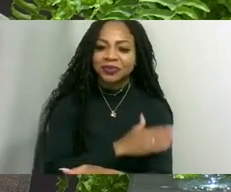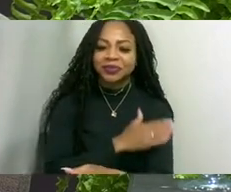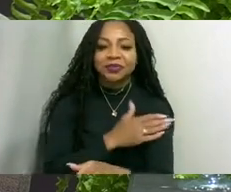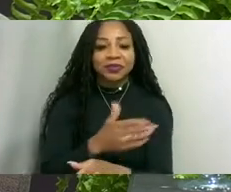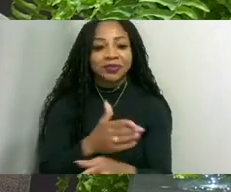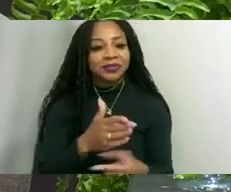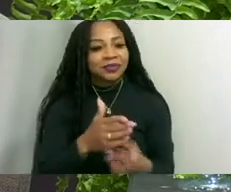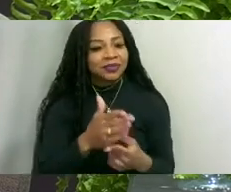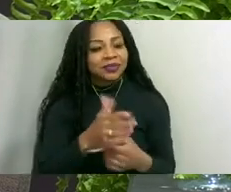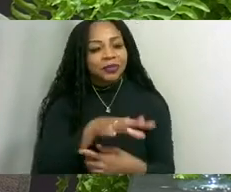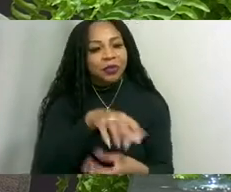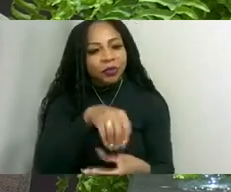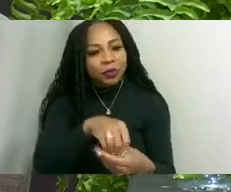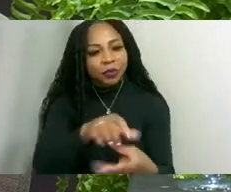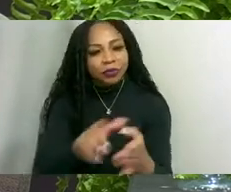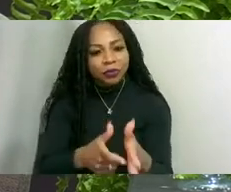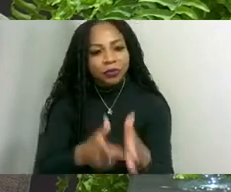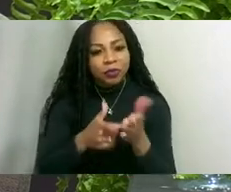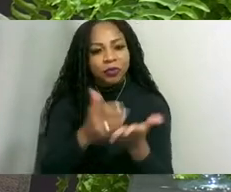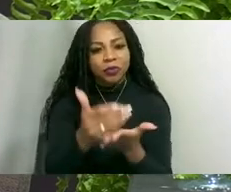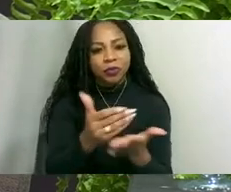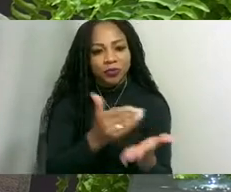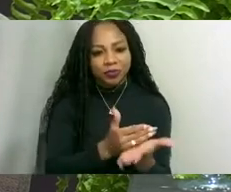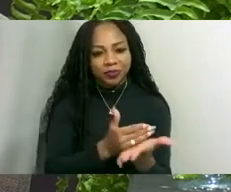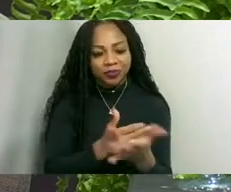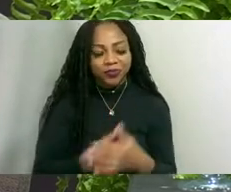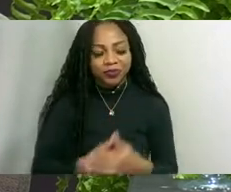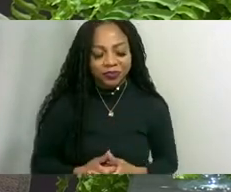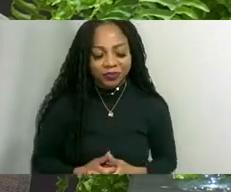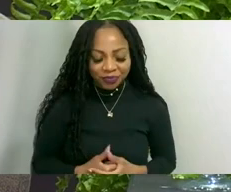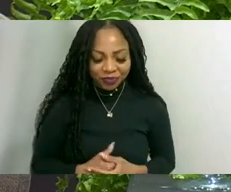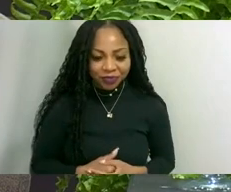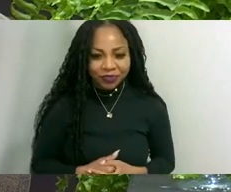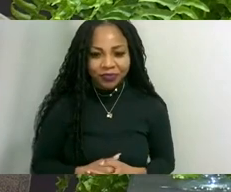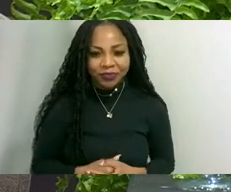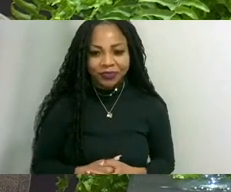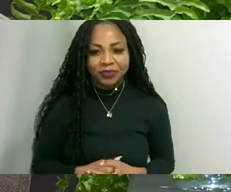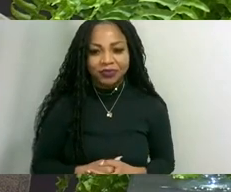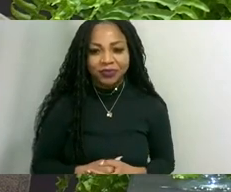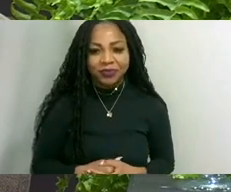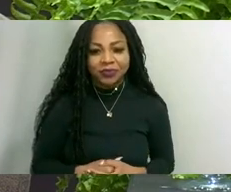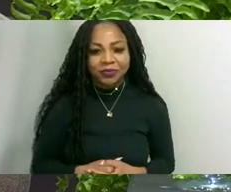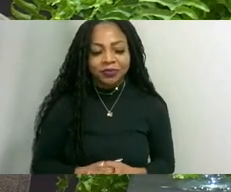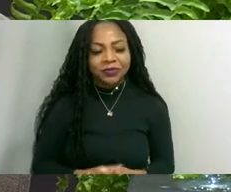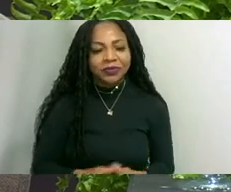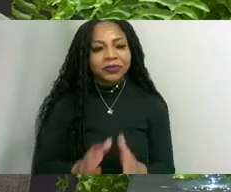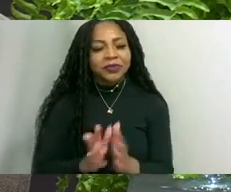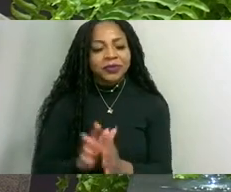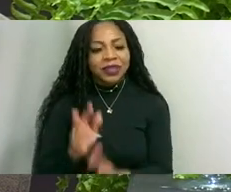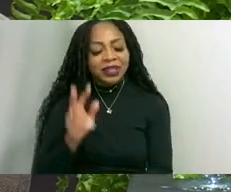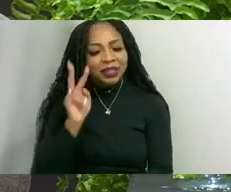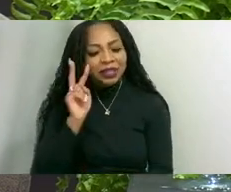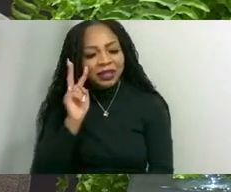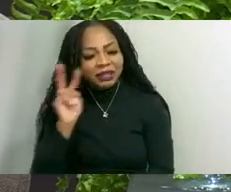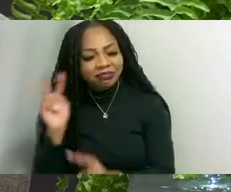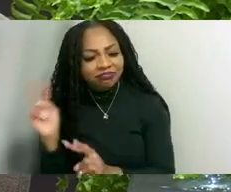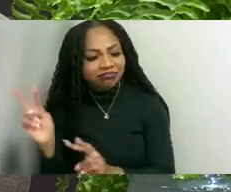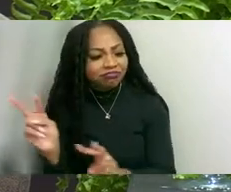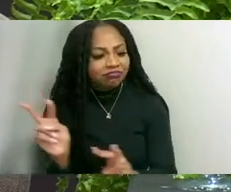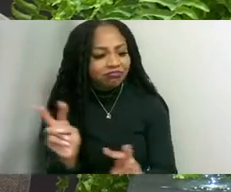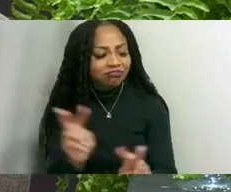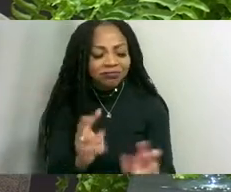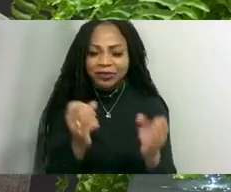courses. It was to see so many children, so young and